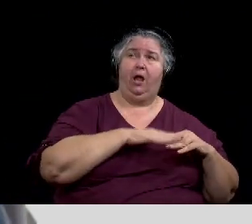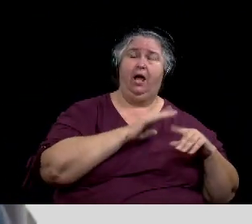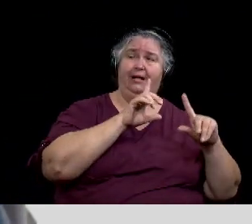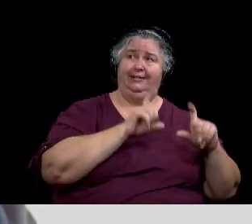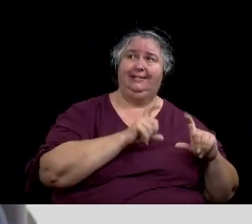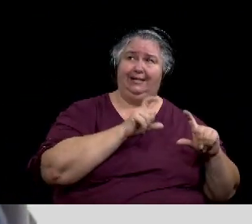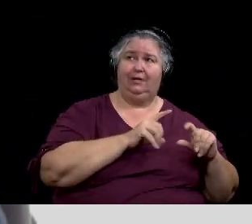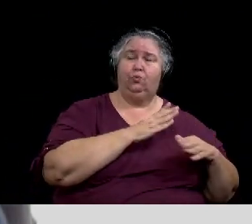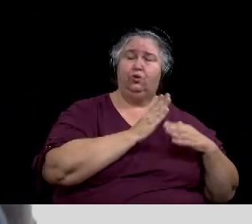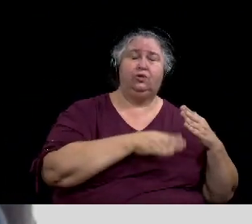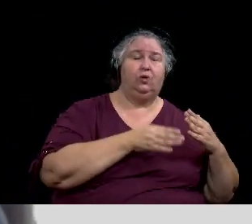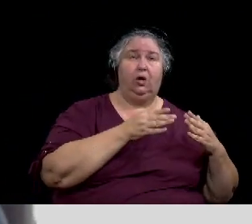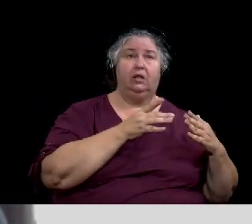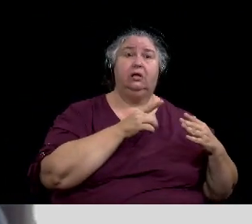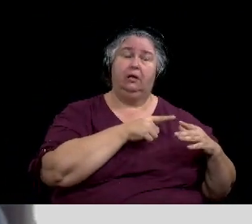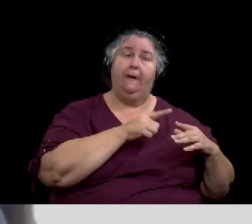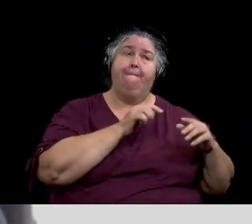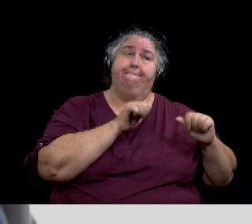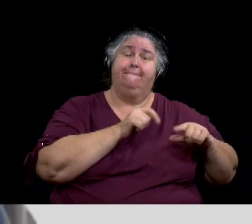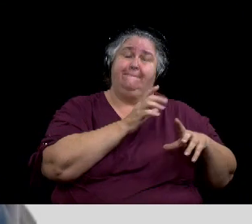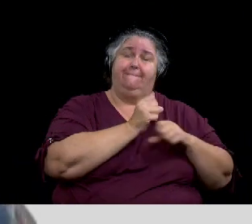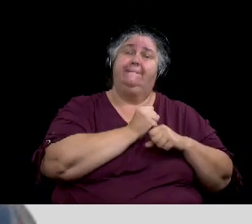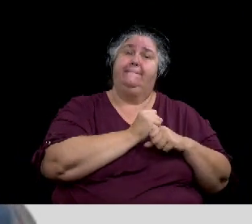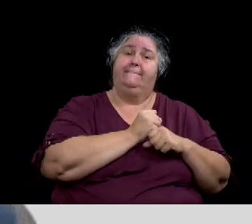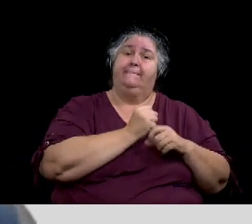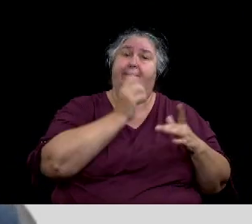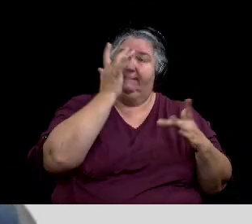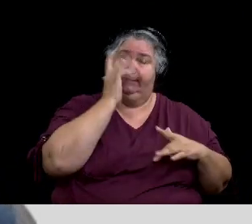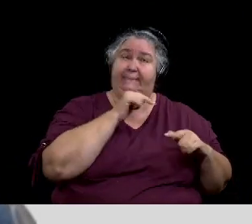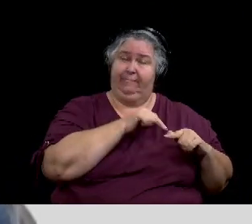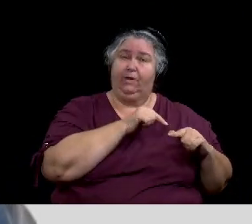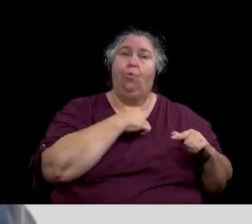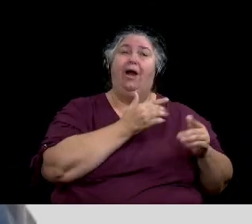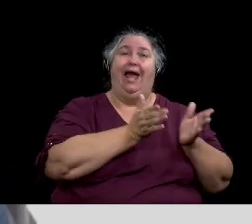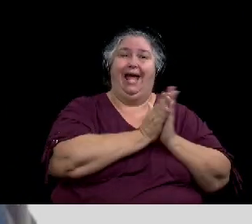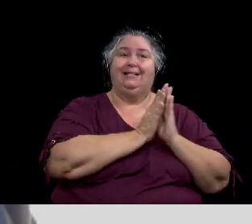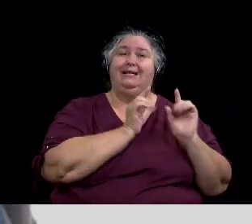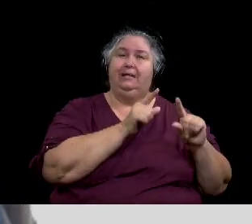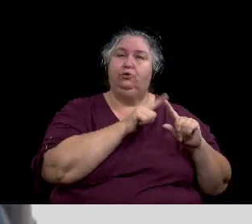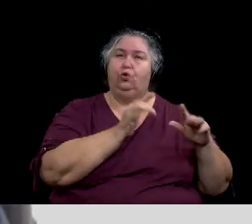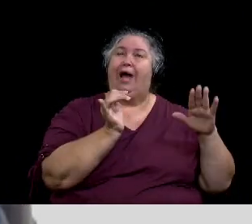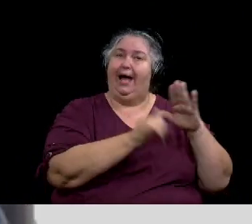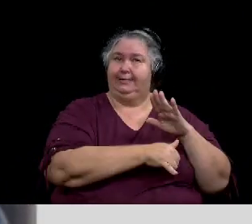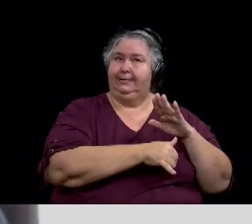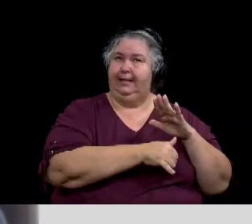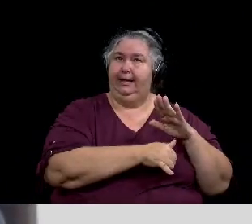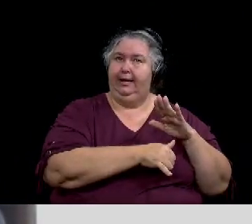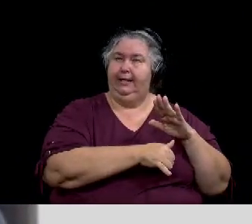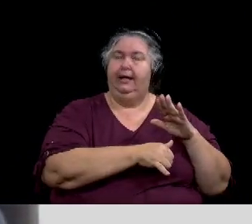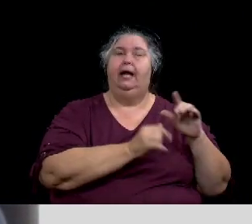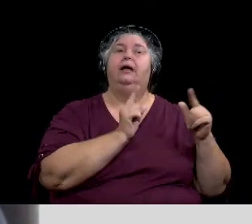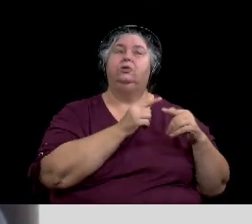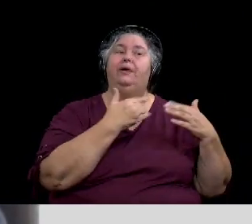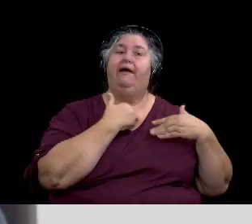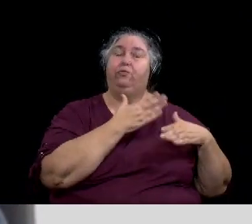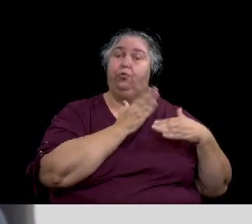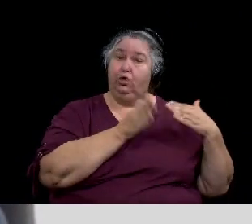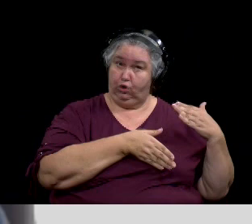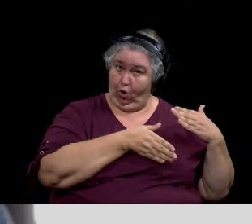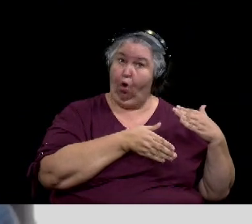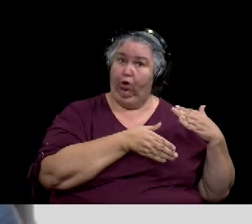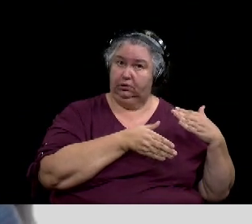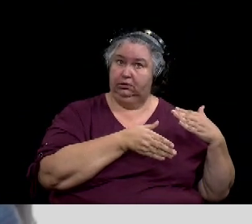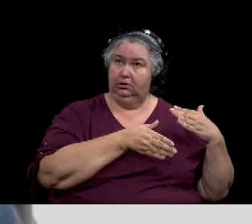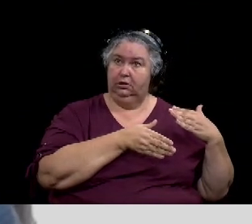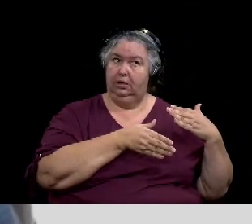for potentially having coronavirus infection. And so we're asking them to isolate and quarantine until we have that result back and